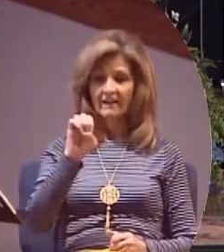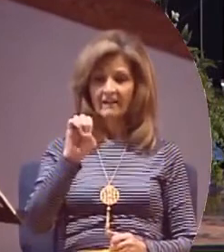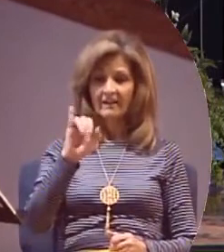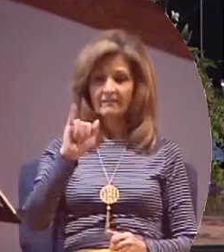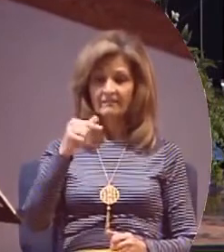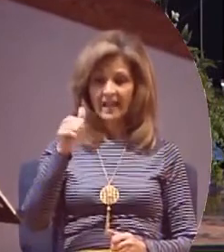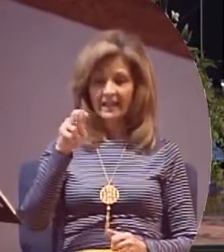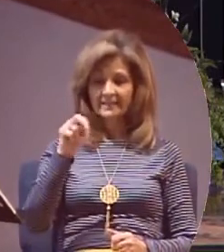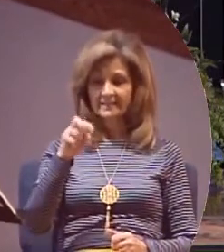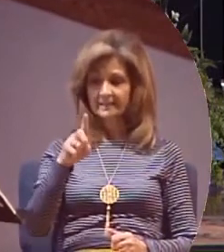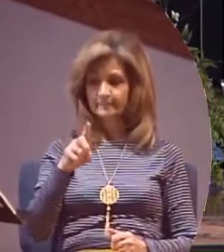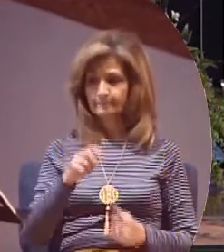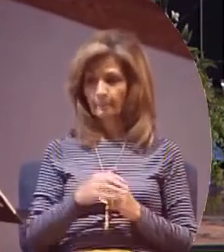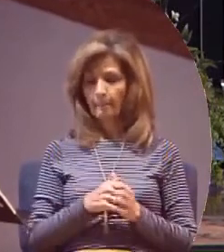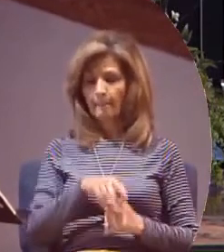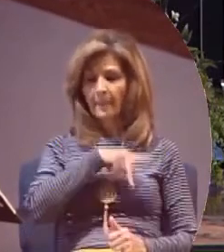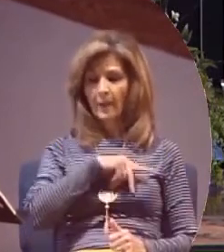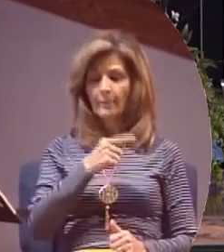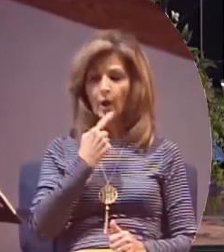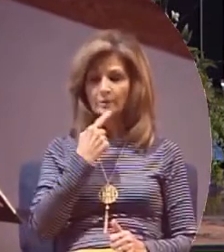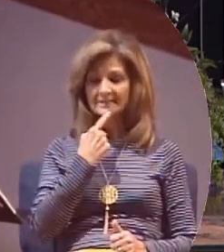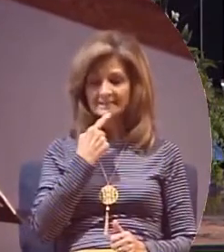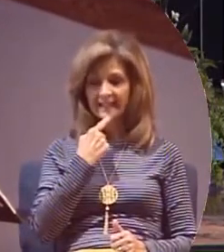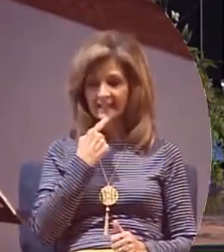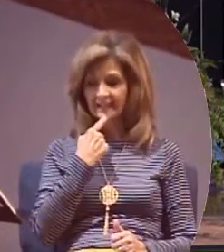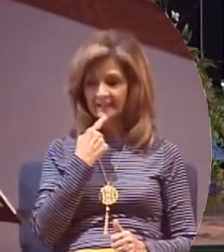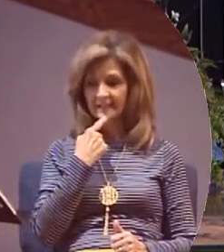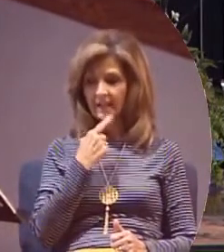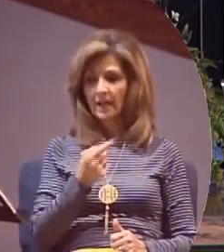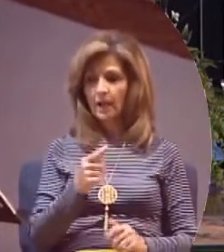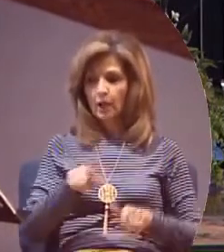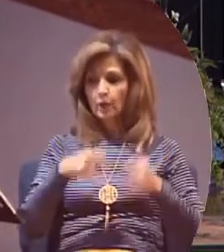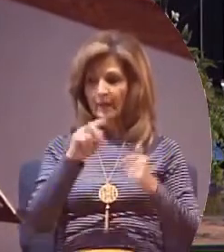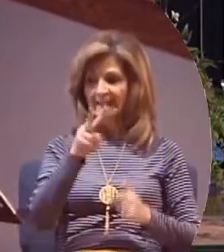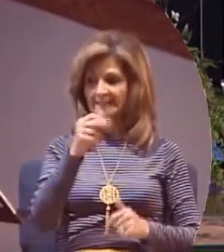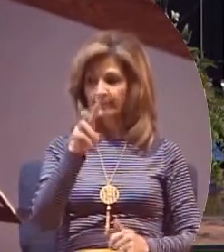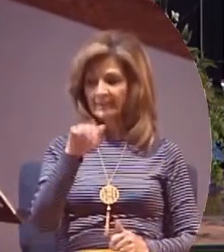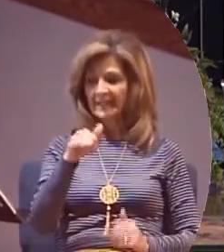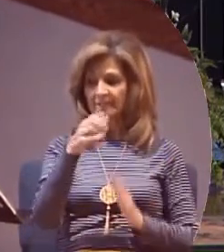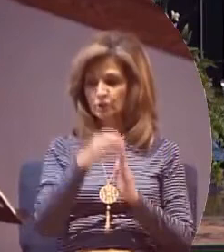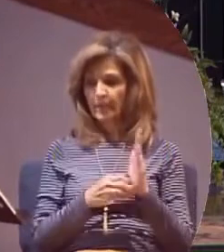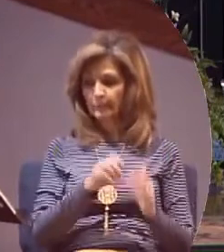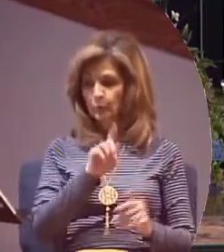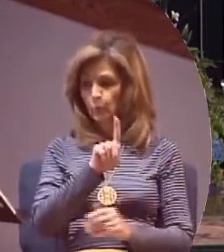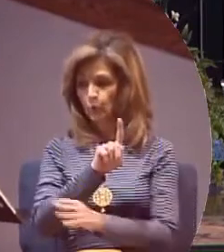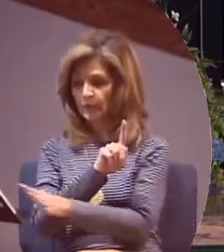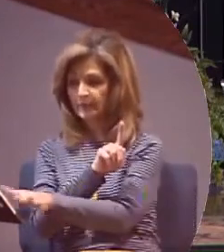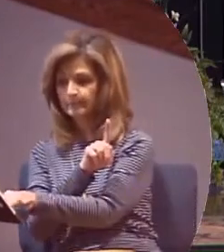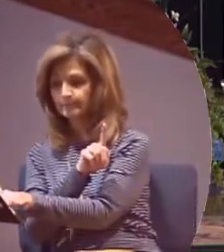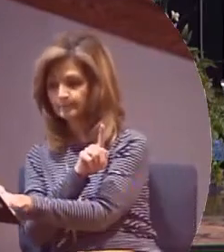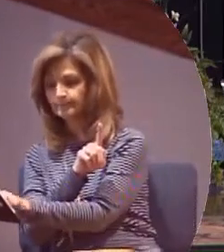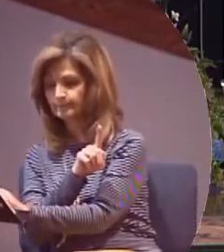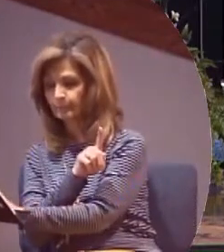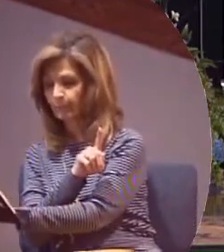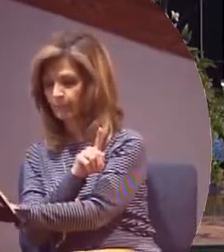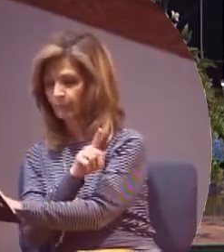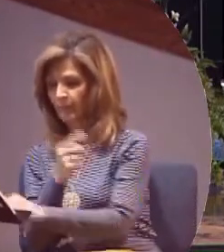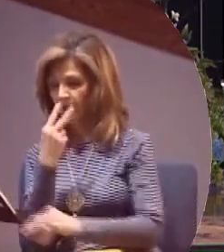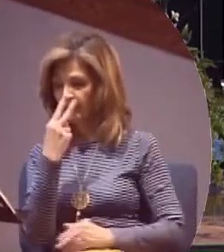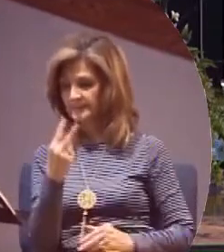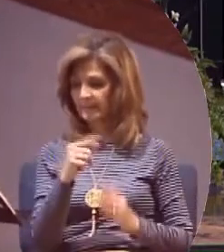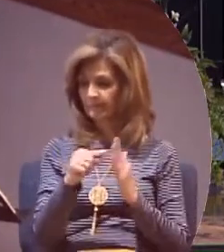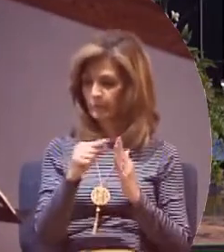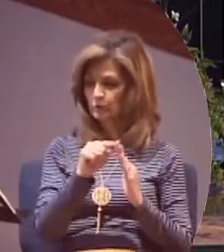told Timothy over in 2 Timothy chapter 1. You're there. Turn back to 2 Timothy chapter 1 for just a minute. You're just across the page there. Look at verse